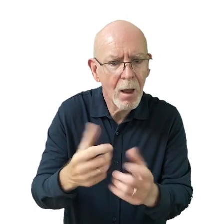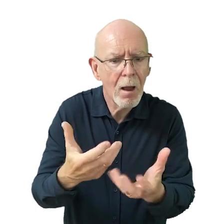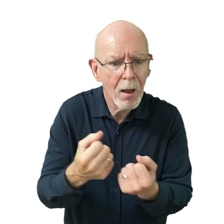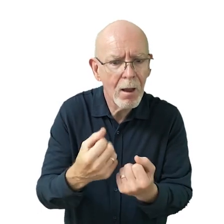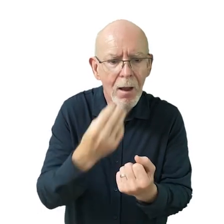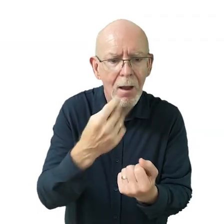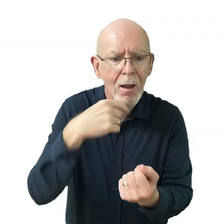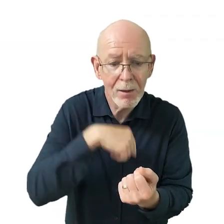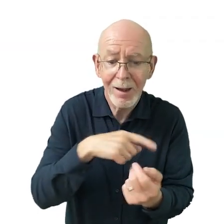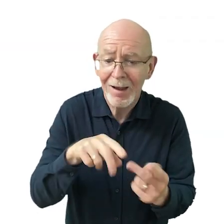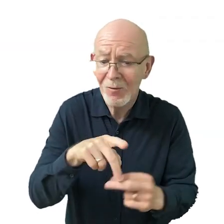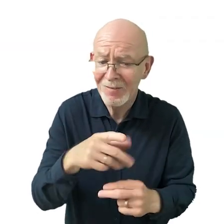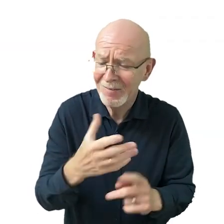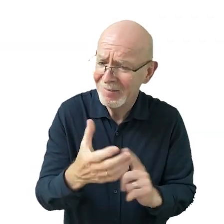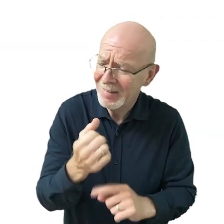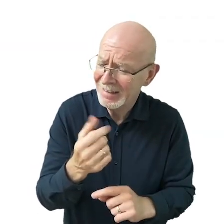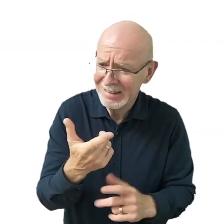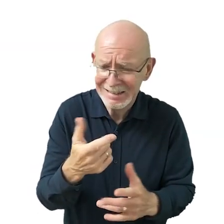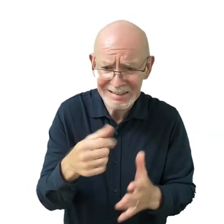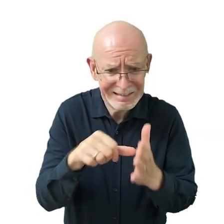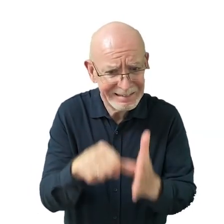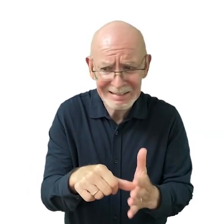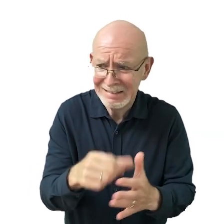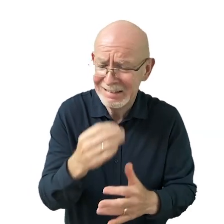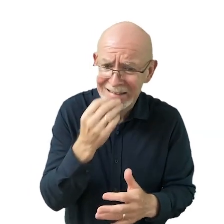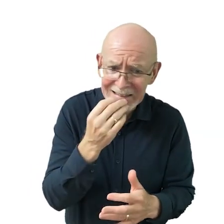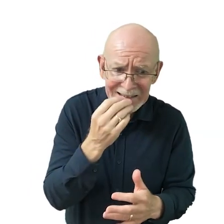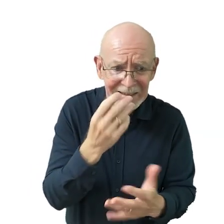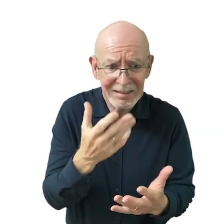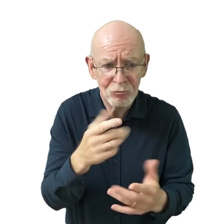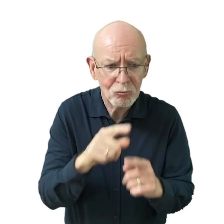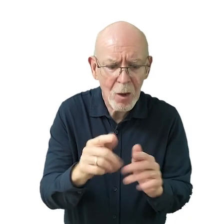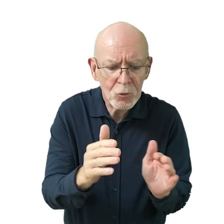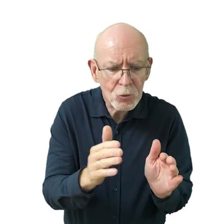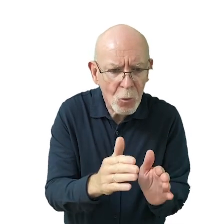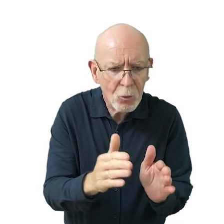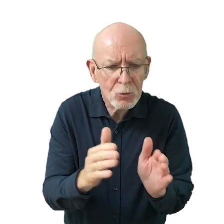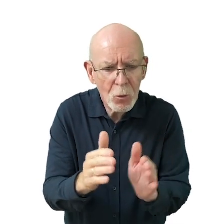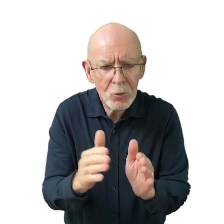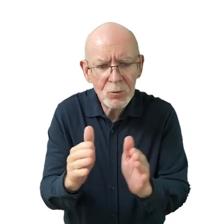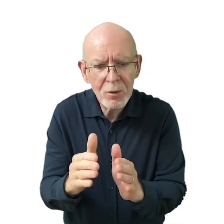tolerated. If you find eating difficult or fatiguing, try smaller amounts more